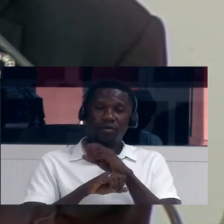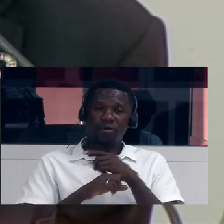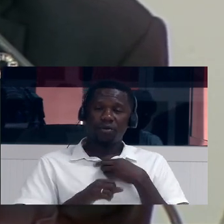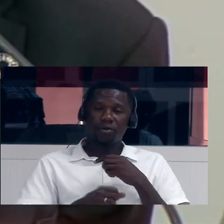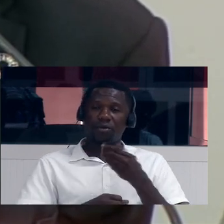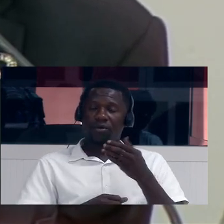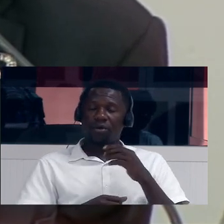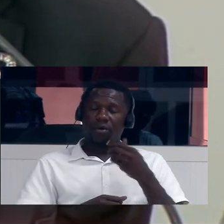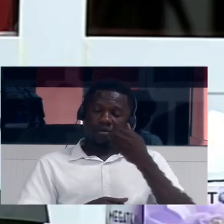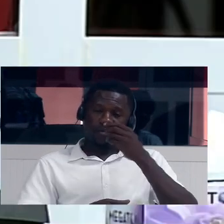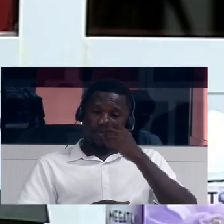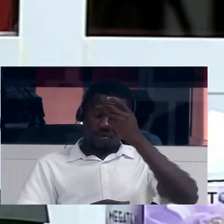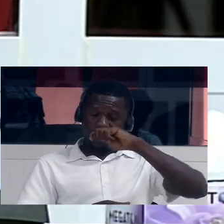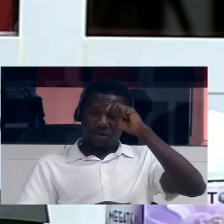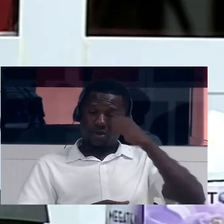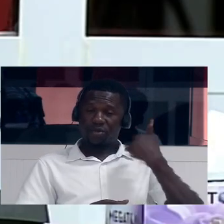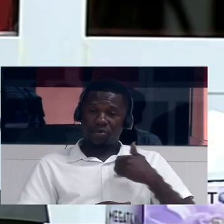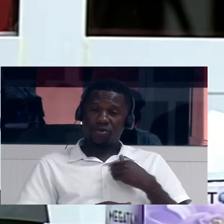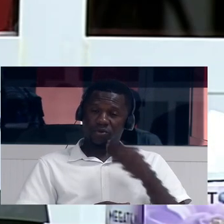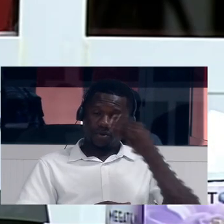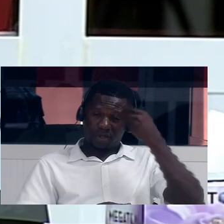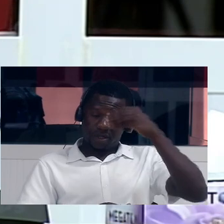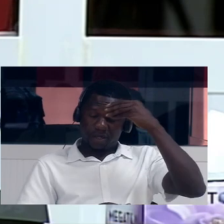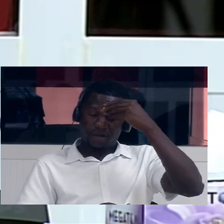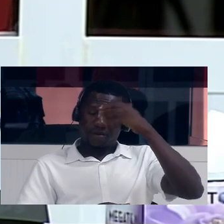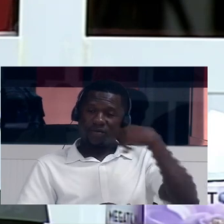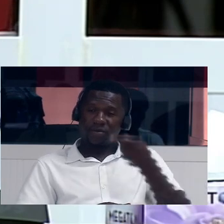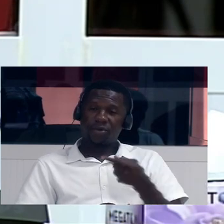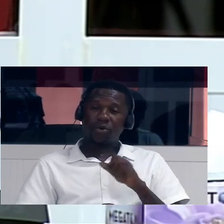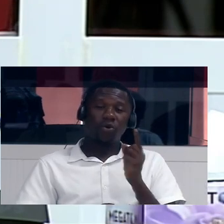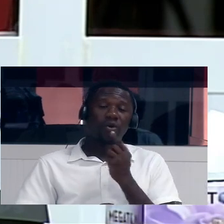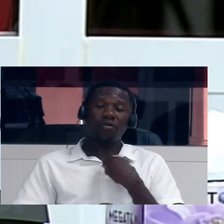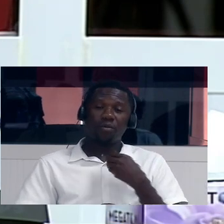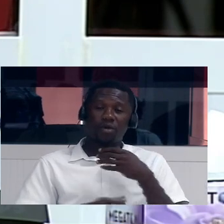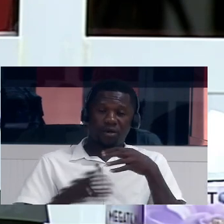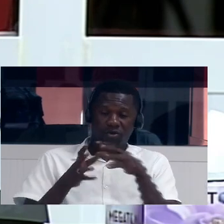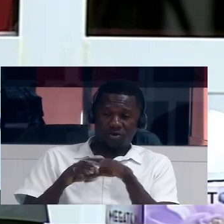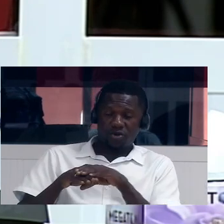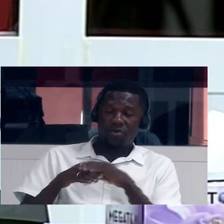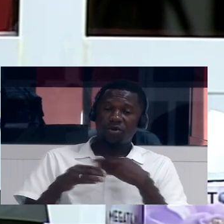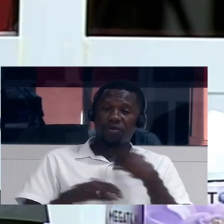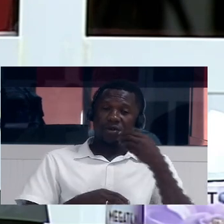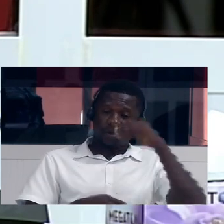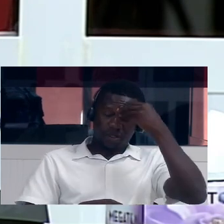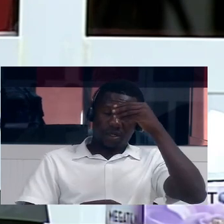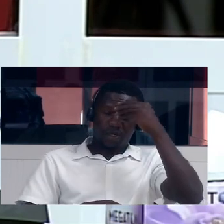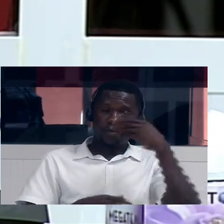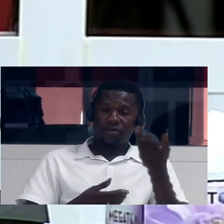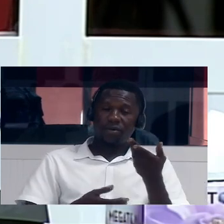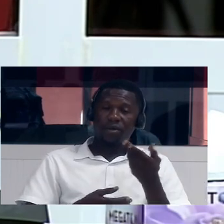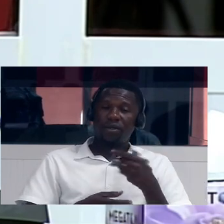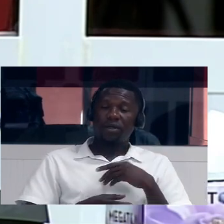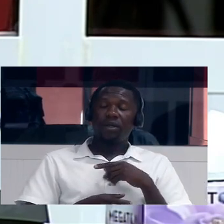Yes. The first thing, not only my colleagues to learn from, I think the first thing that one has to learn from this is,